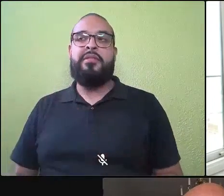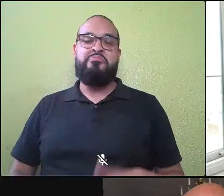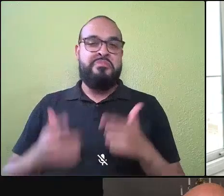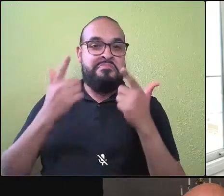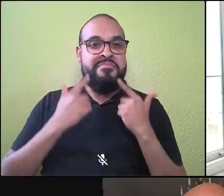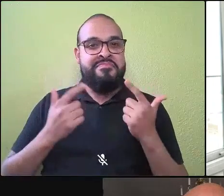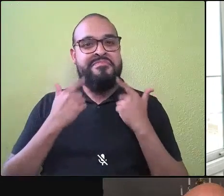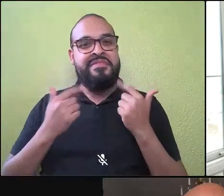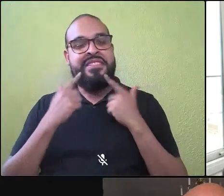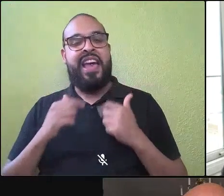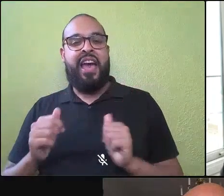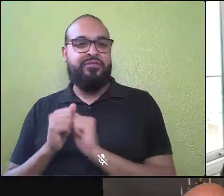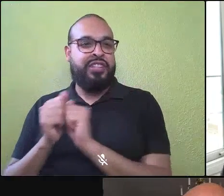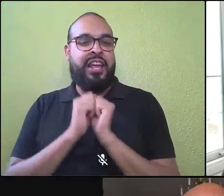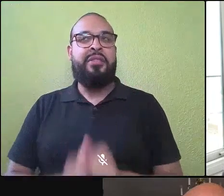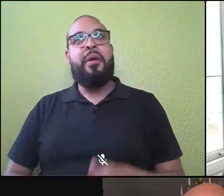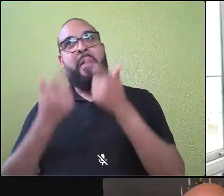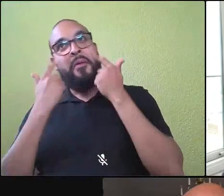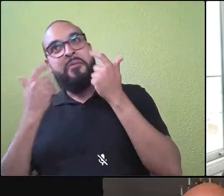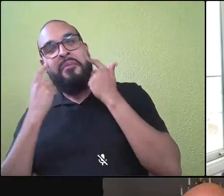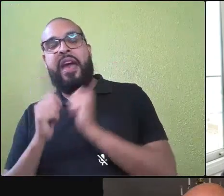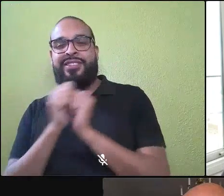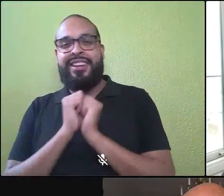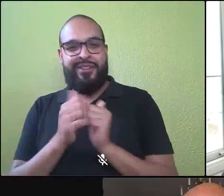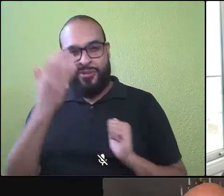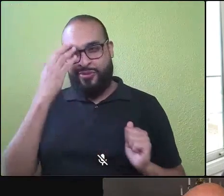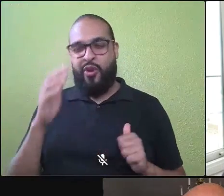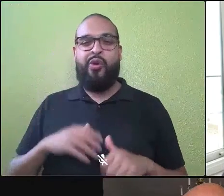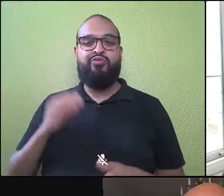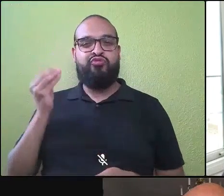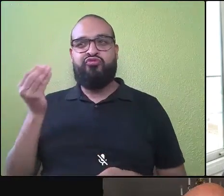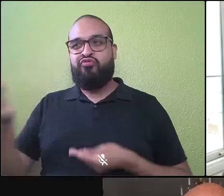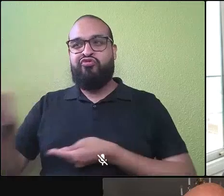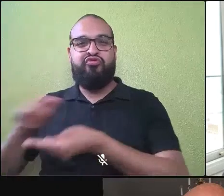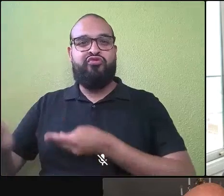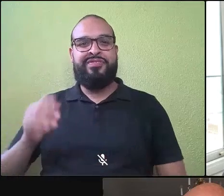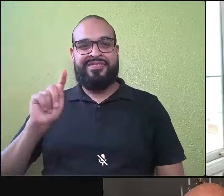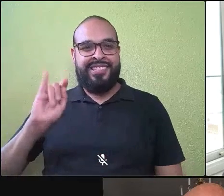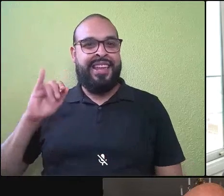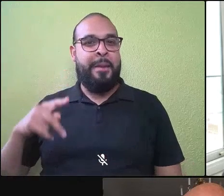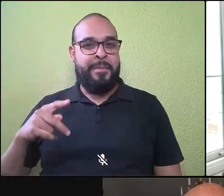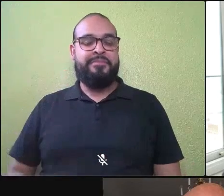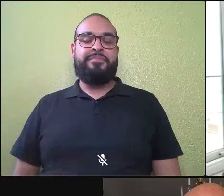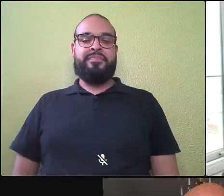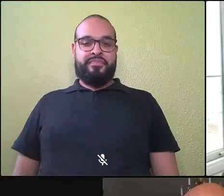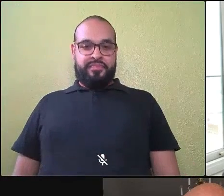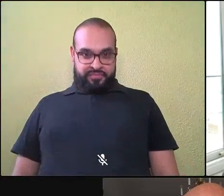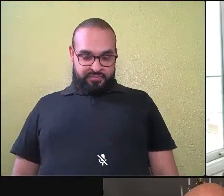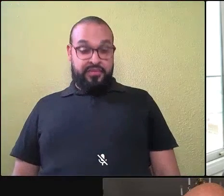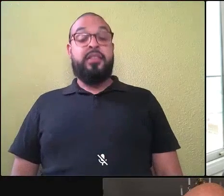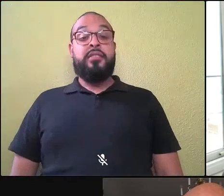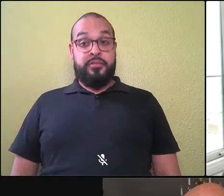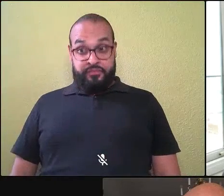on the human level, for the most part, every week or at minimum every month, we're asking them